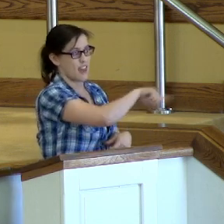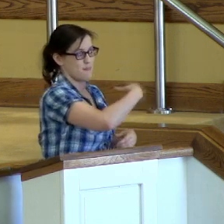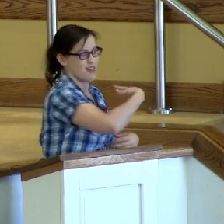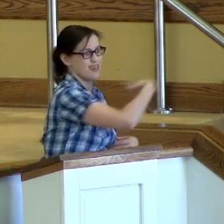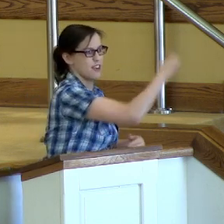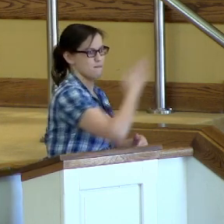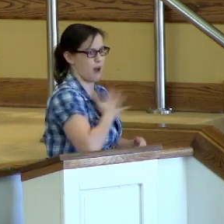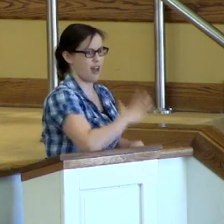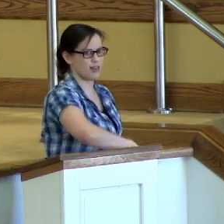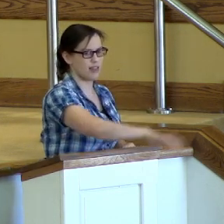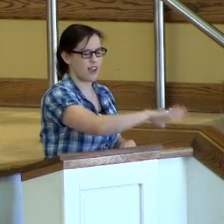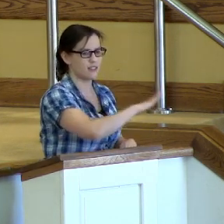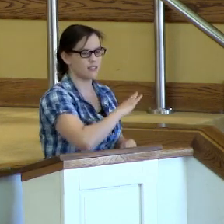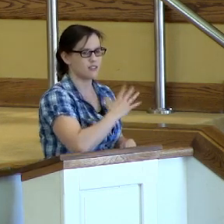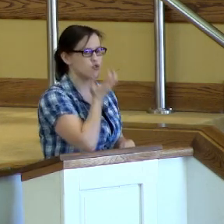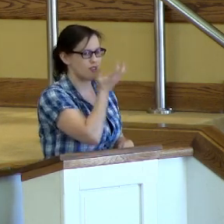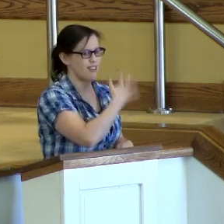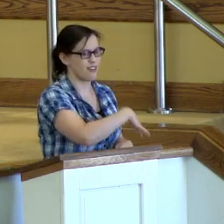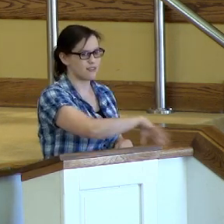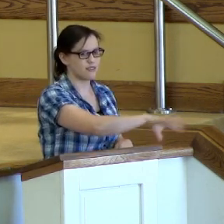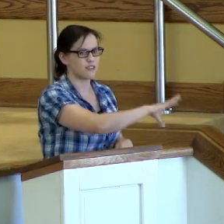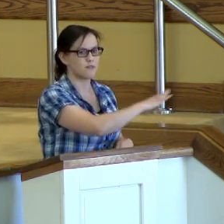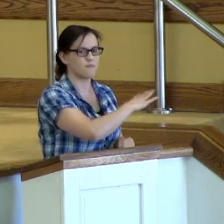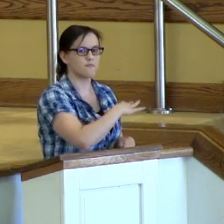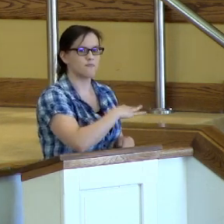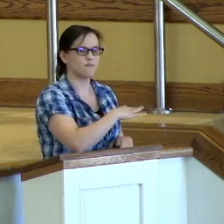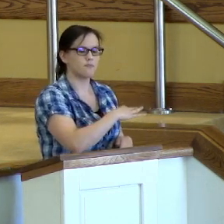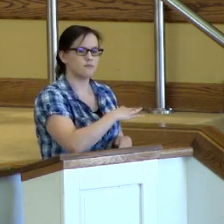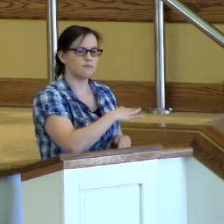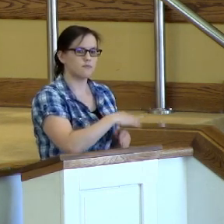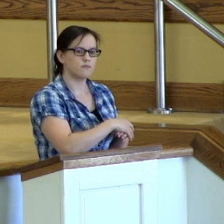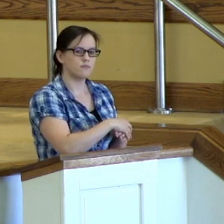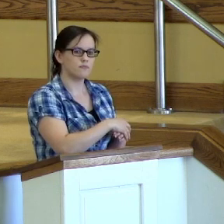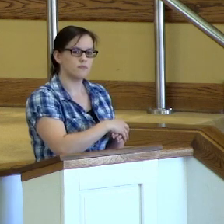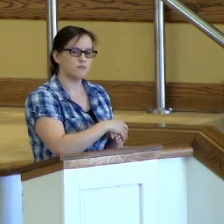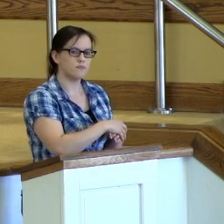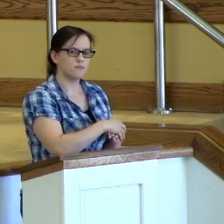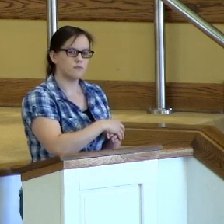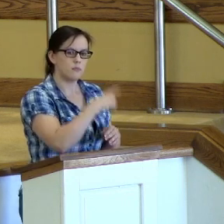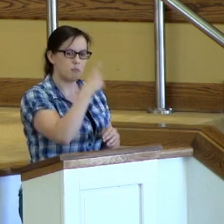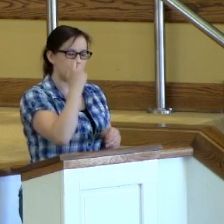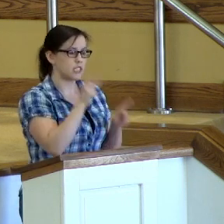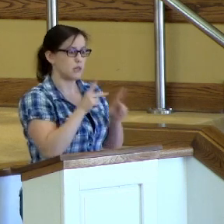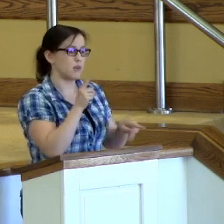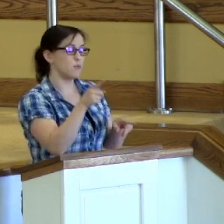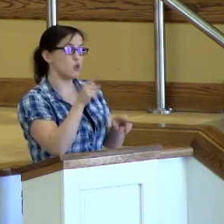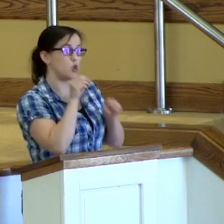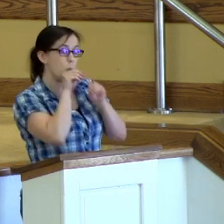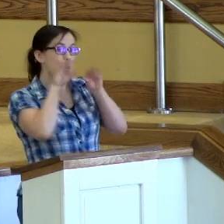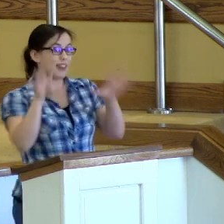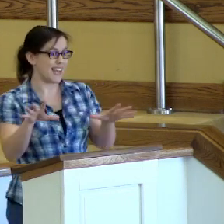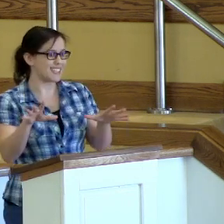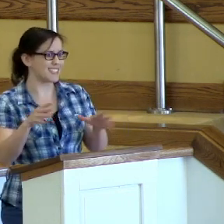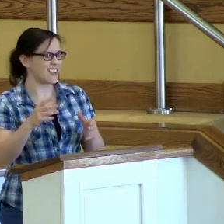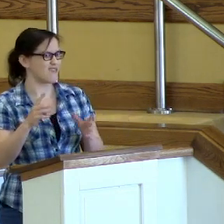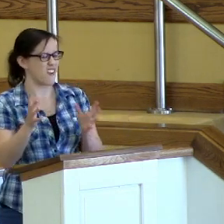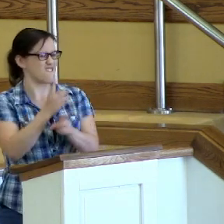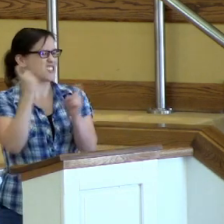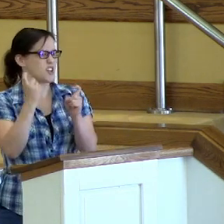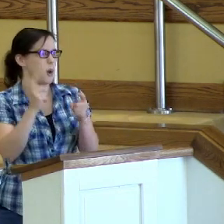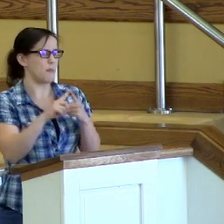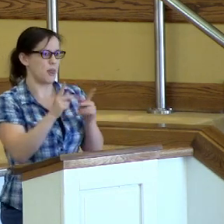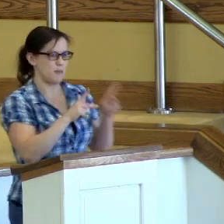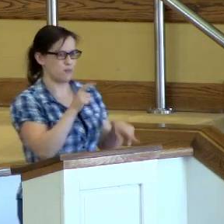land. For I want that he whom thou blessed is blessed, and whom thou cursed